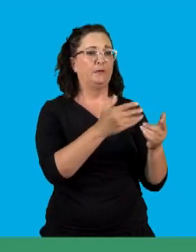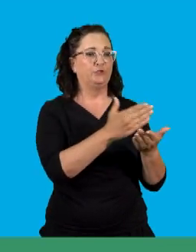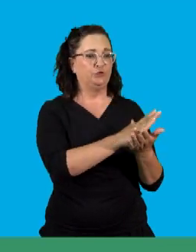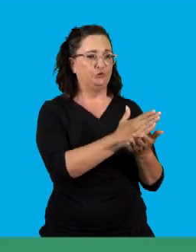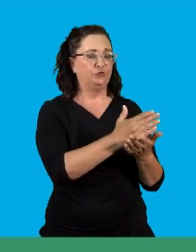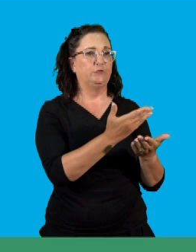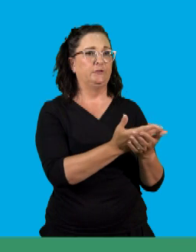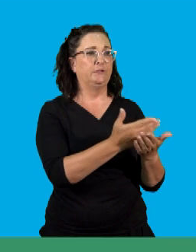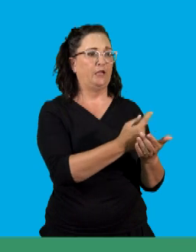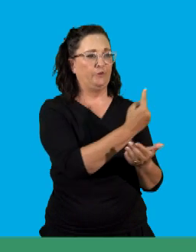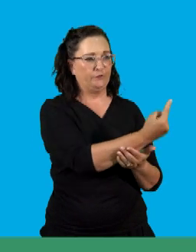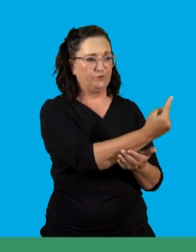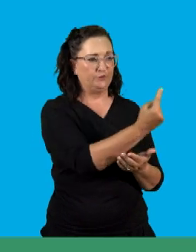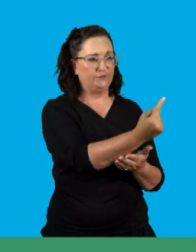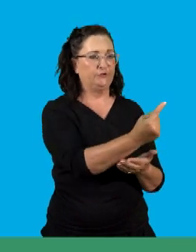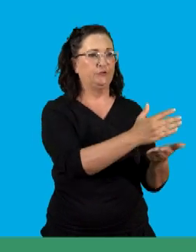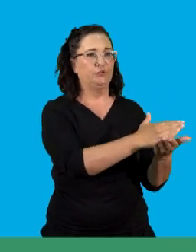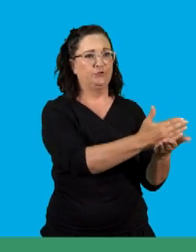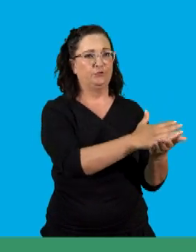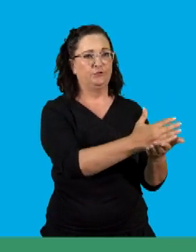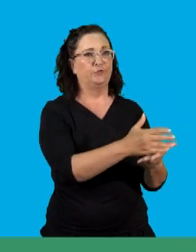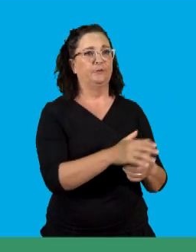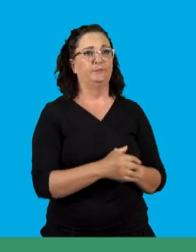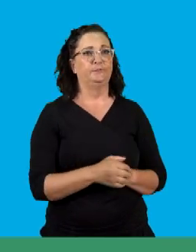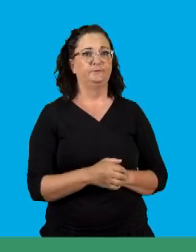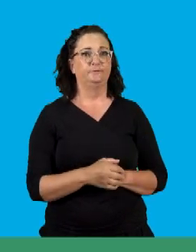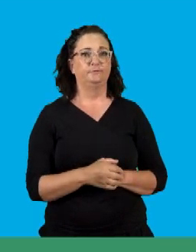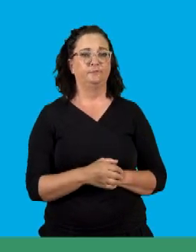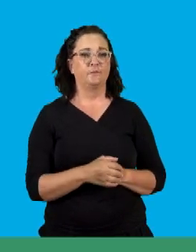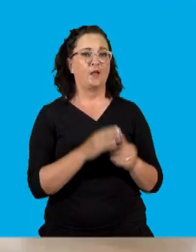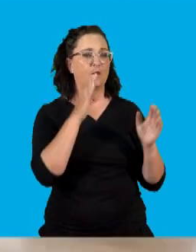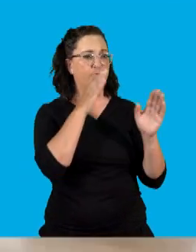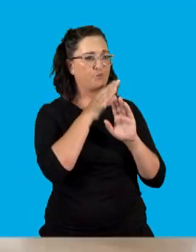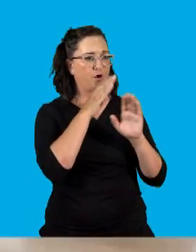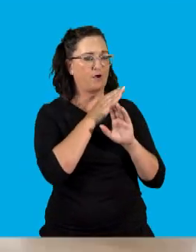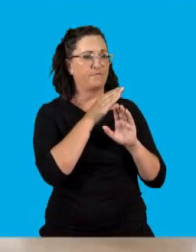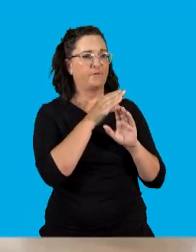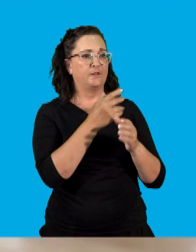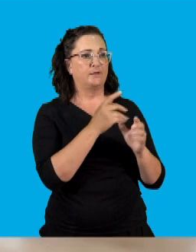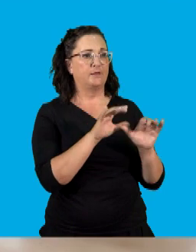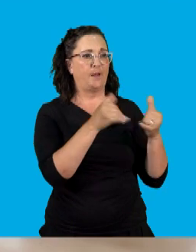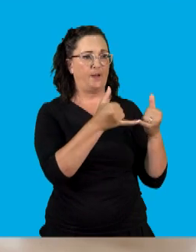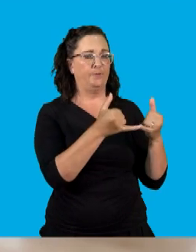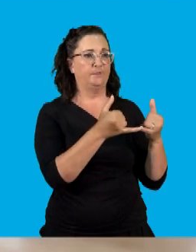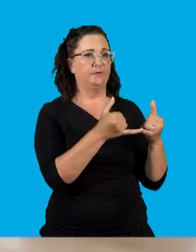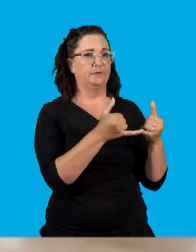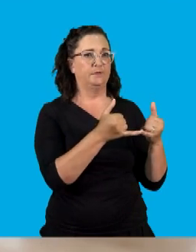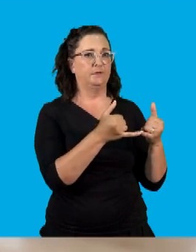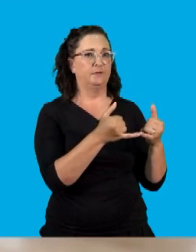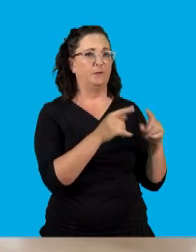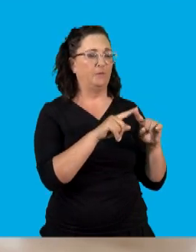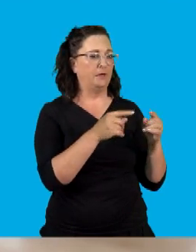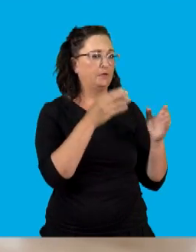its shareholders. So the characteristics of a private company is that when they want to raise capital, they issue